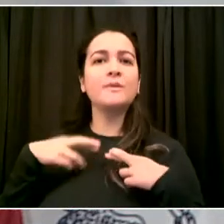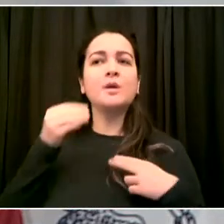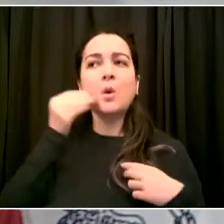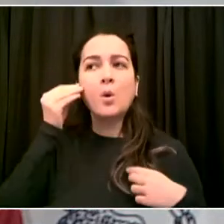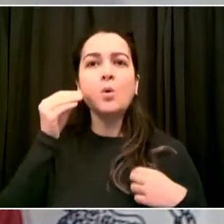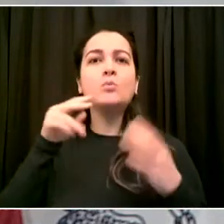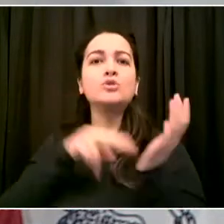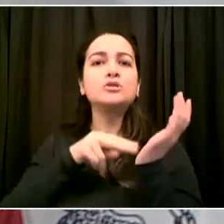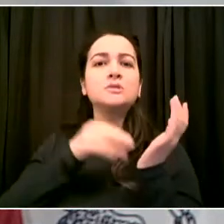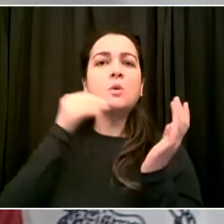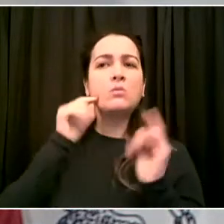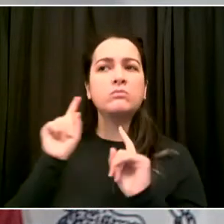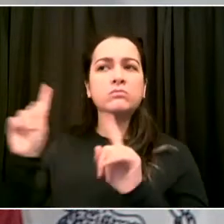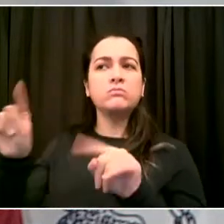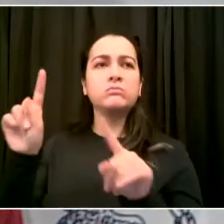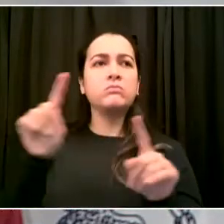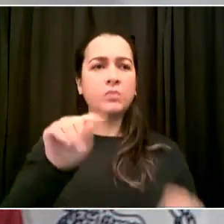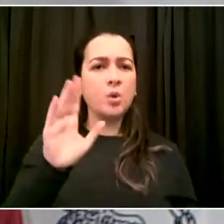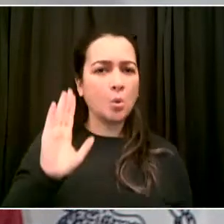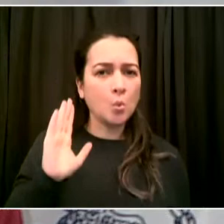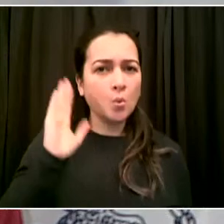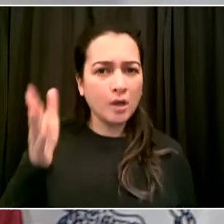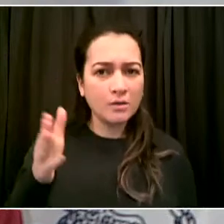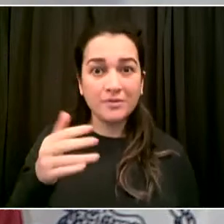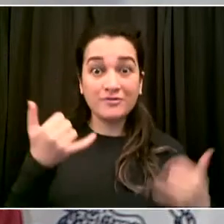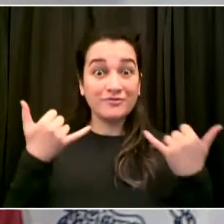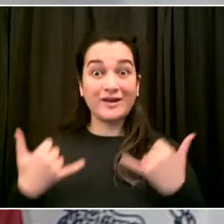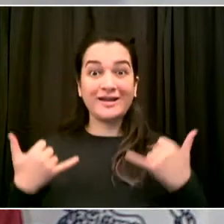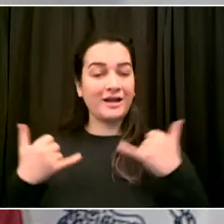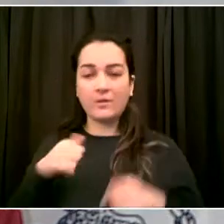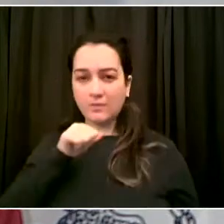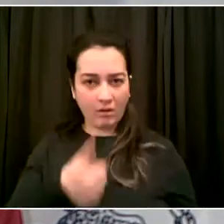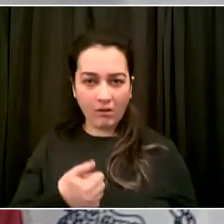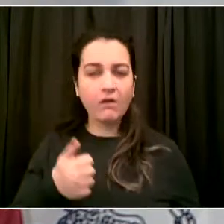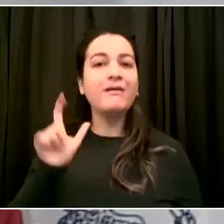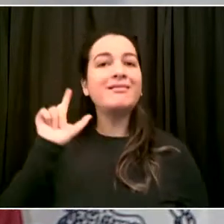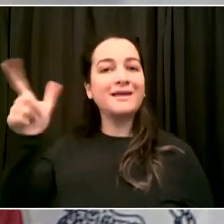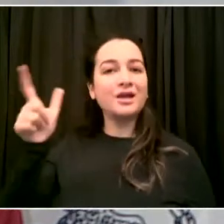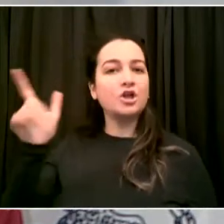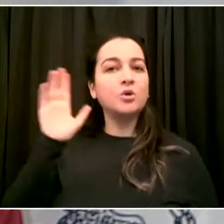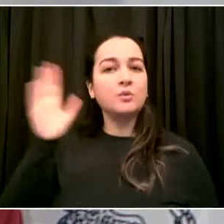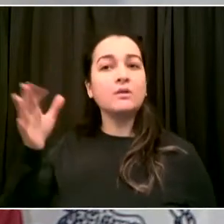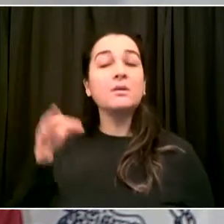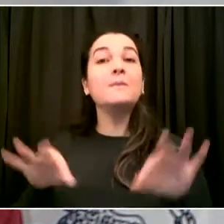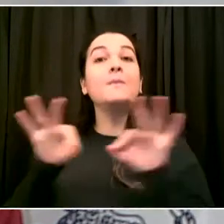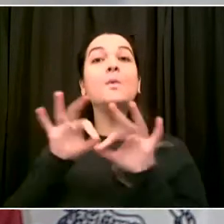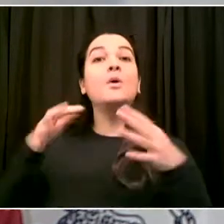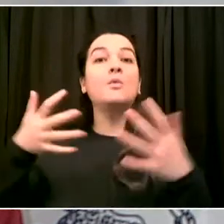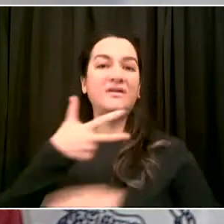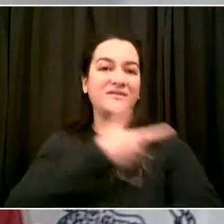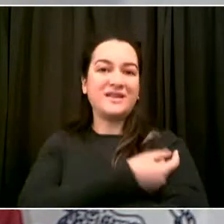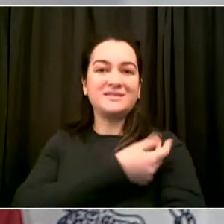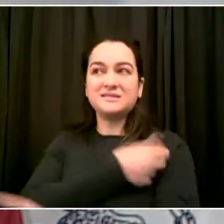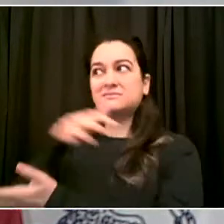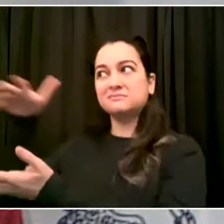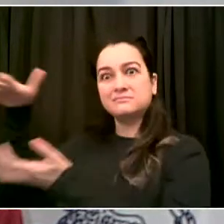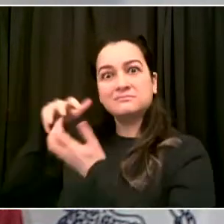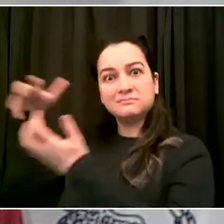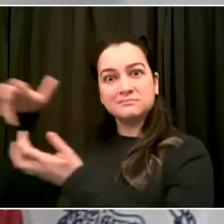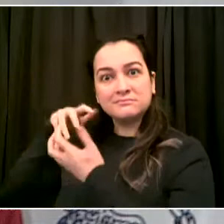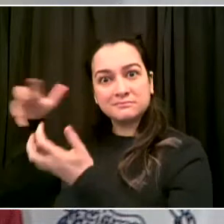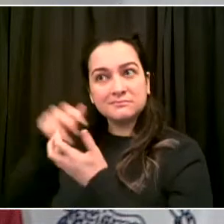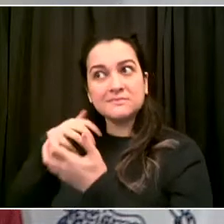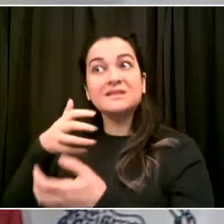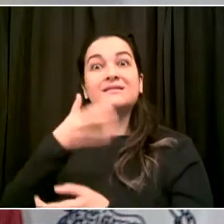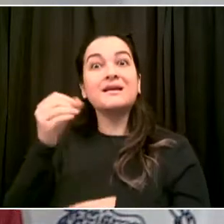supply. I think that's an important part of the strategy. Now, so far, the centers we have Henry, they're working nonstop. Every